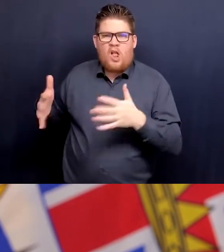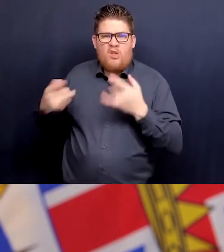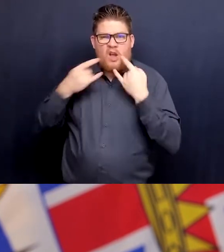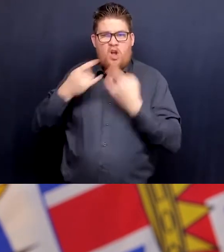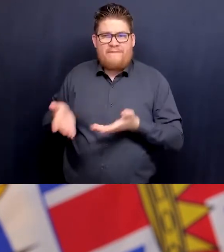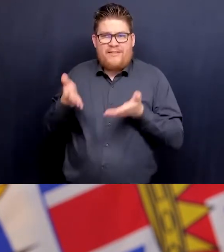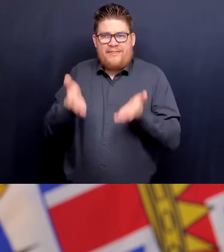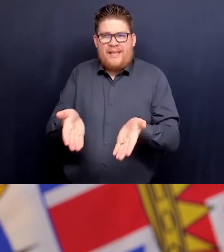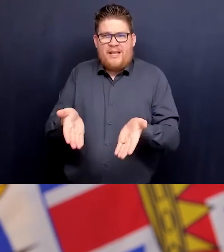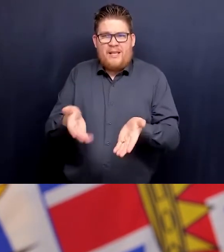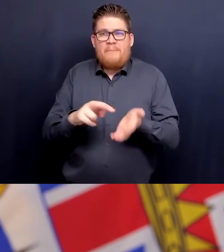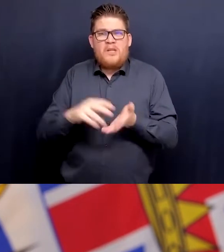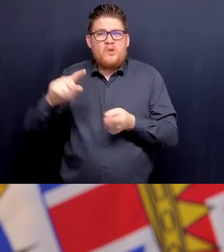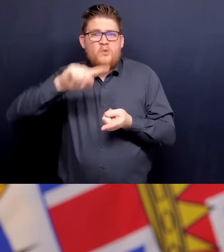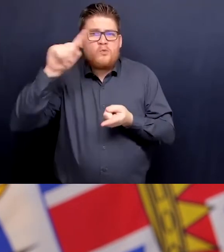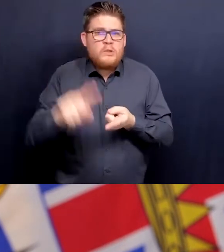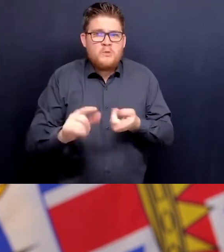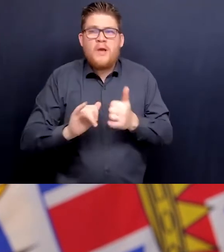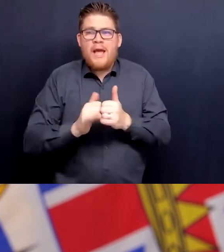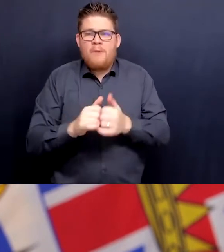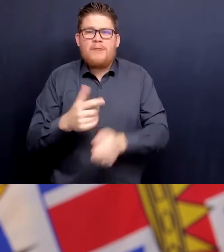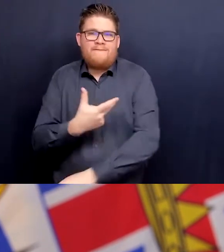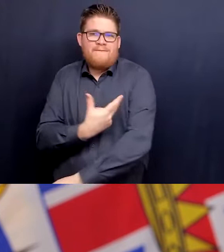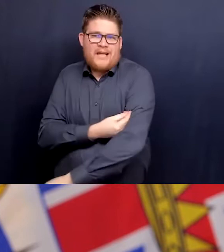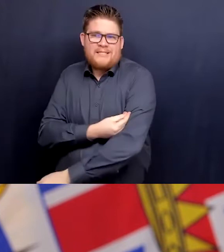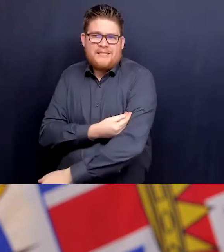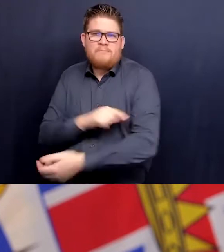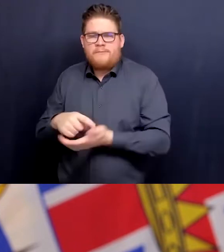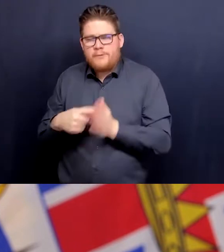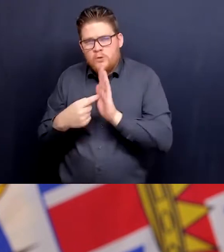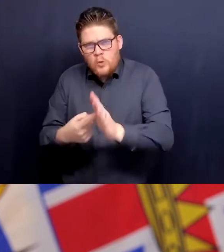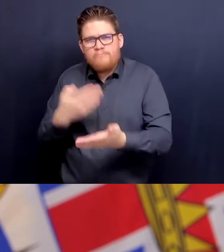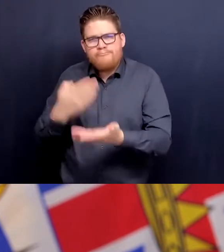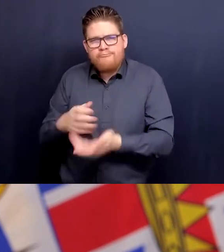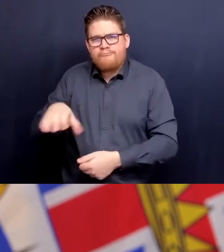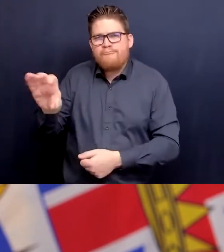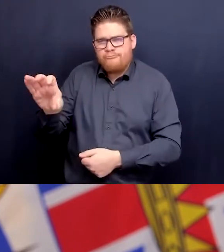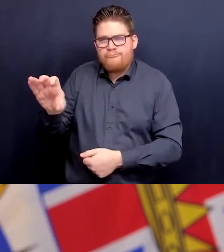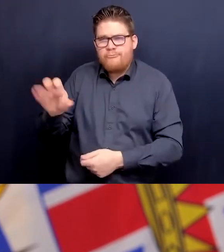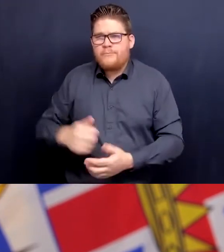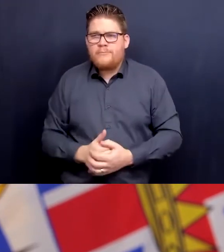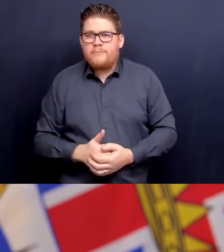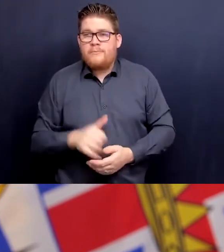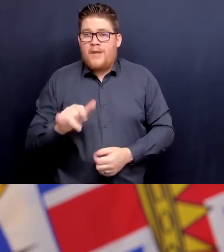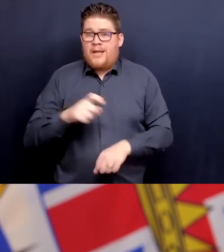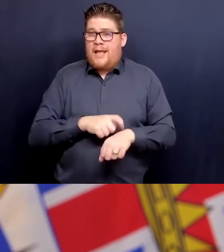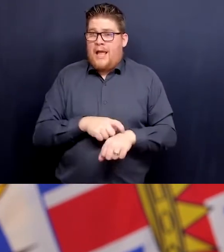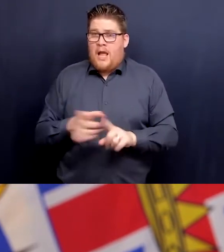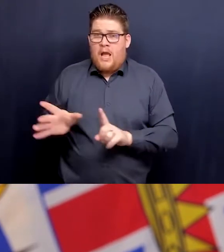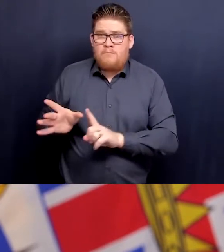those settings while we still have reasonably high transmission in our communities right now. So we are taking this